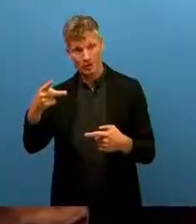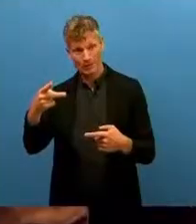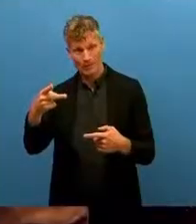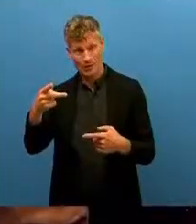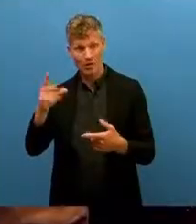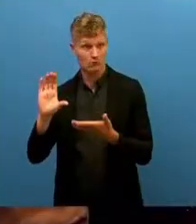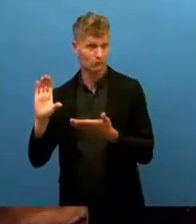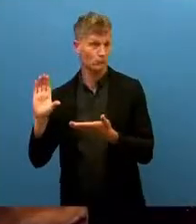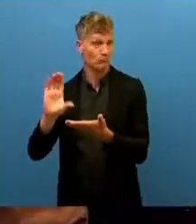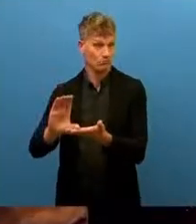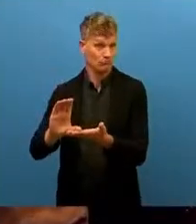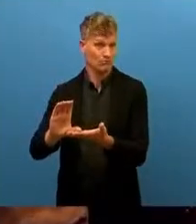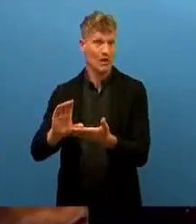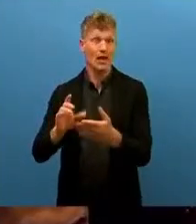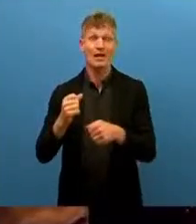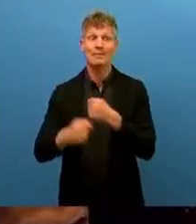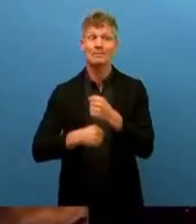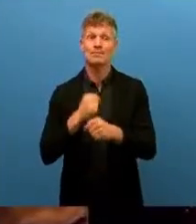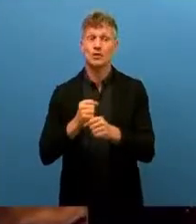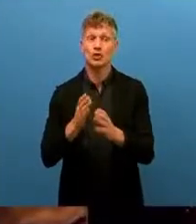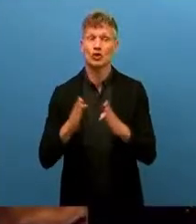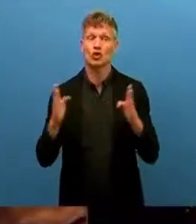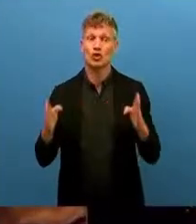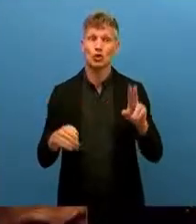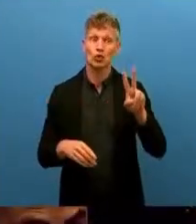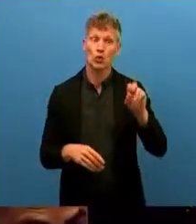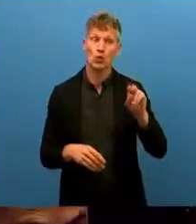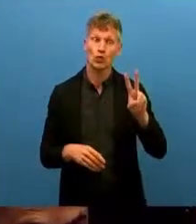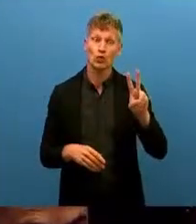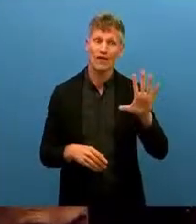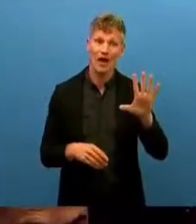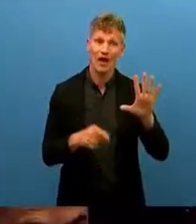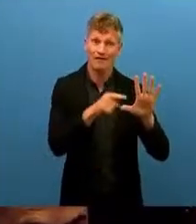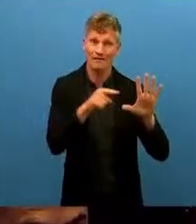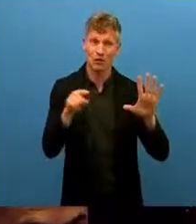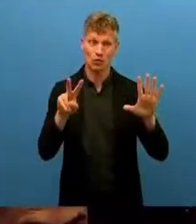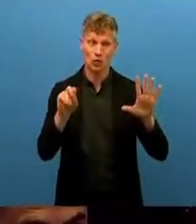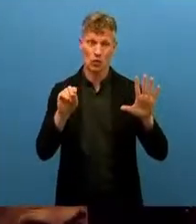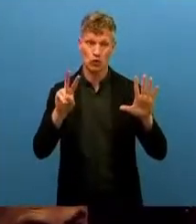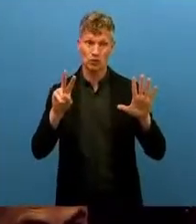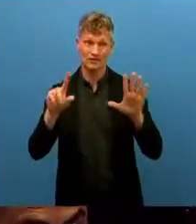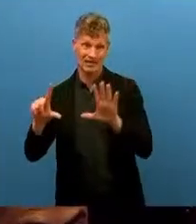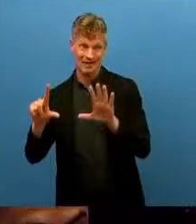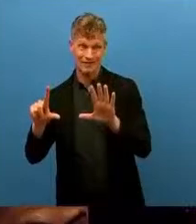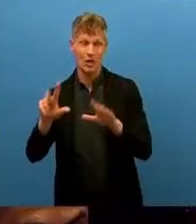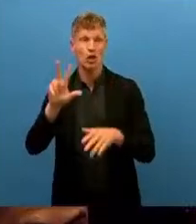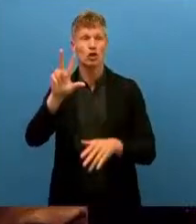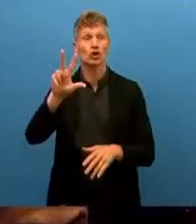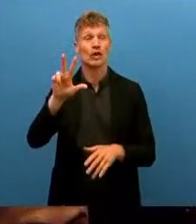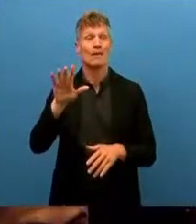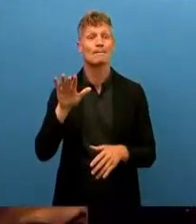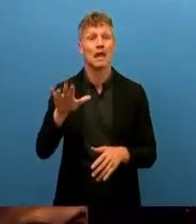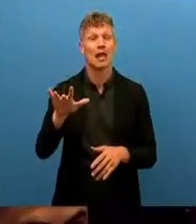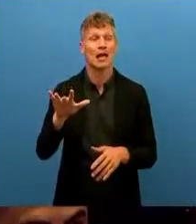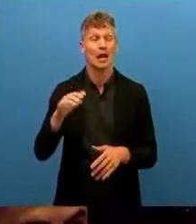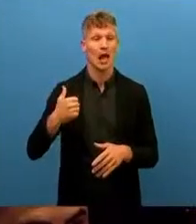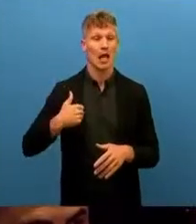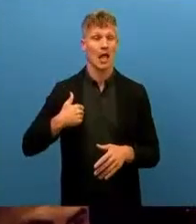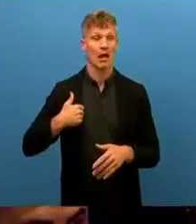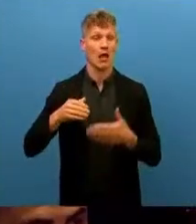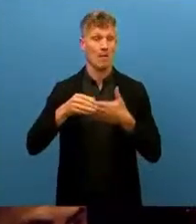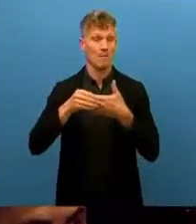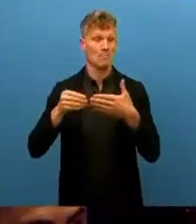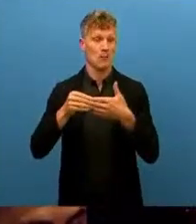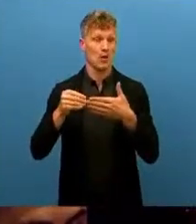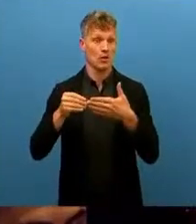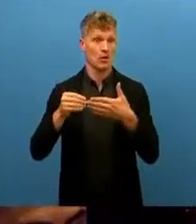2027 in the amount of 3 million Canadian dollars. In closing, Canada will continue to work